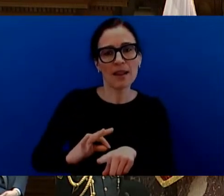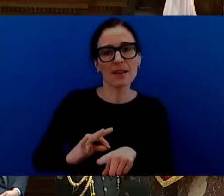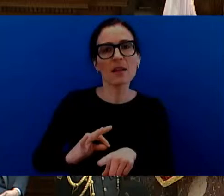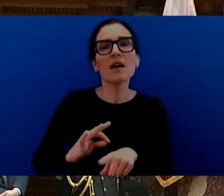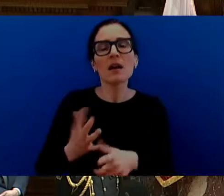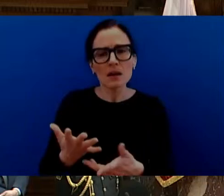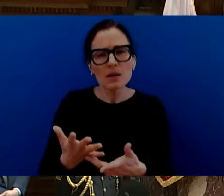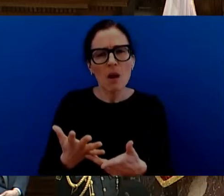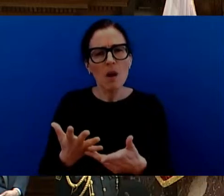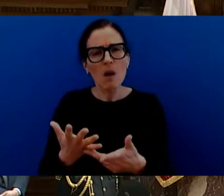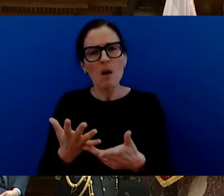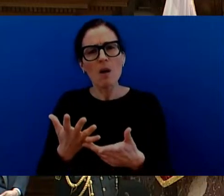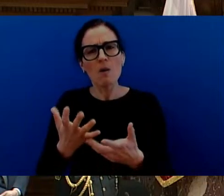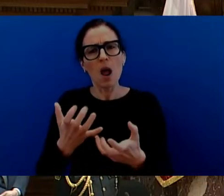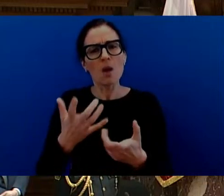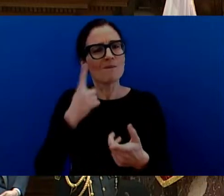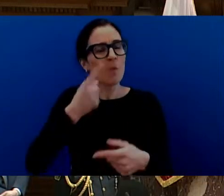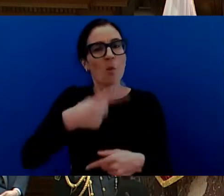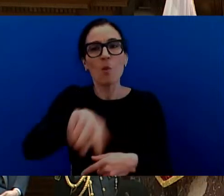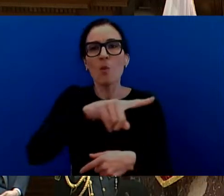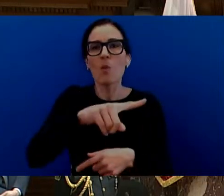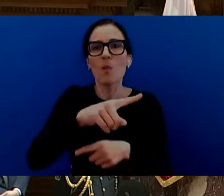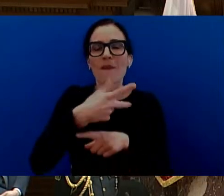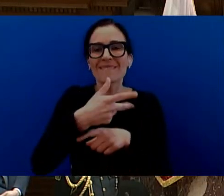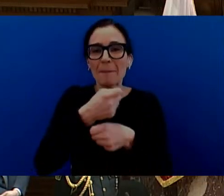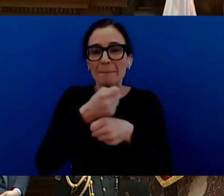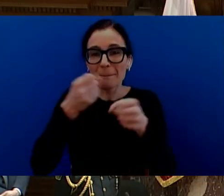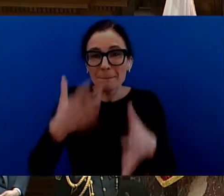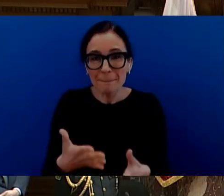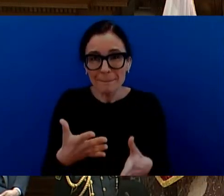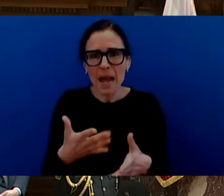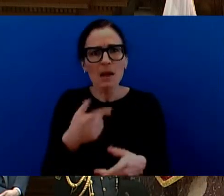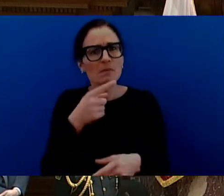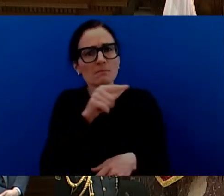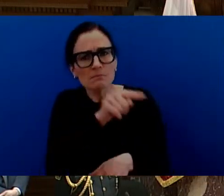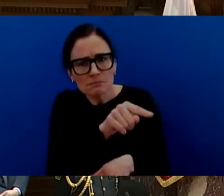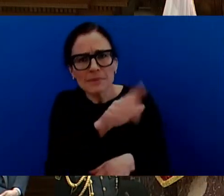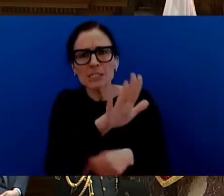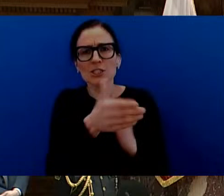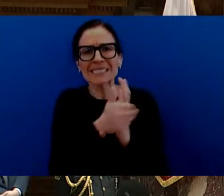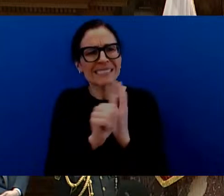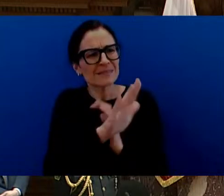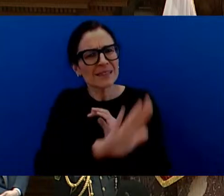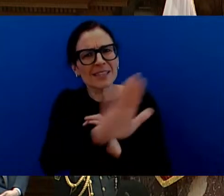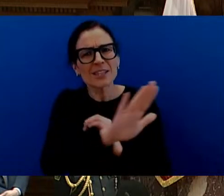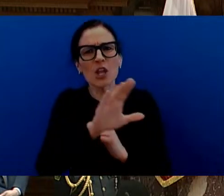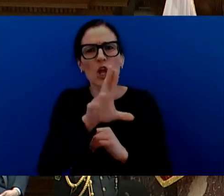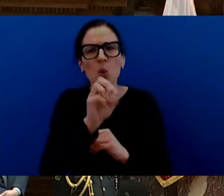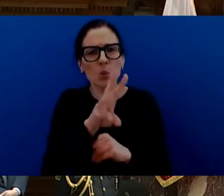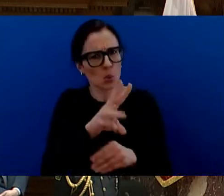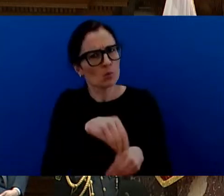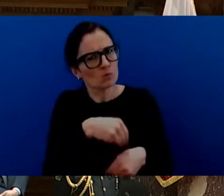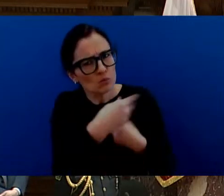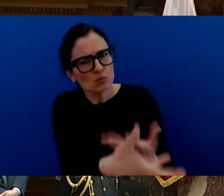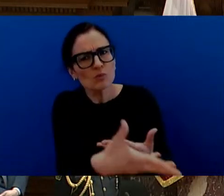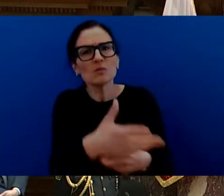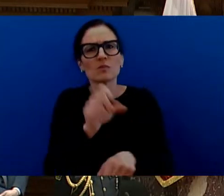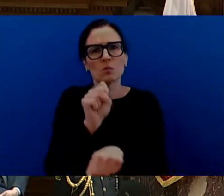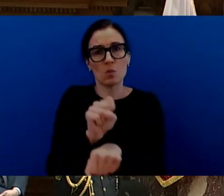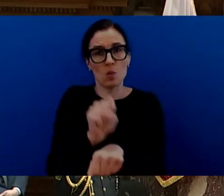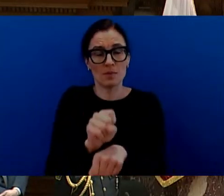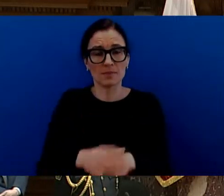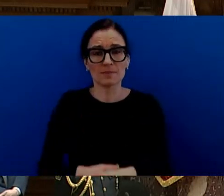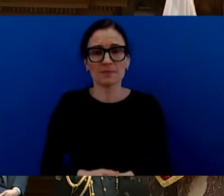world-class skilled film crews. This highly anticipated change is already attracting new production